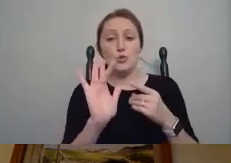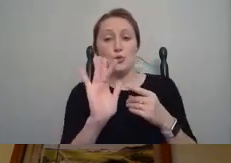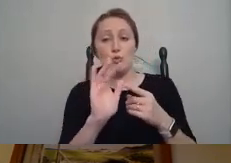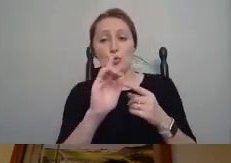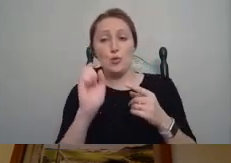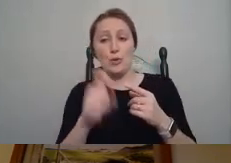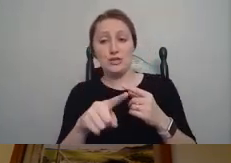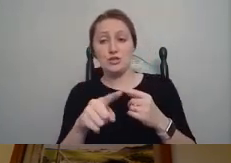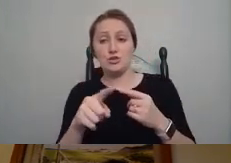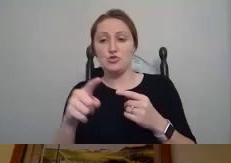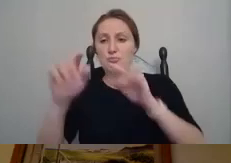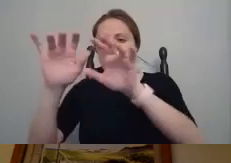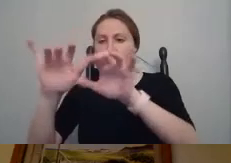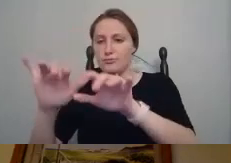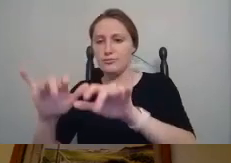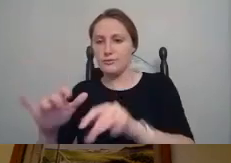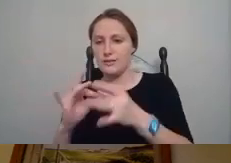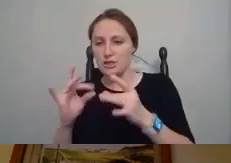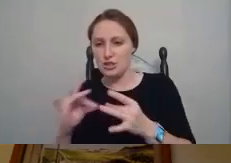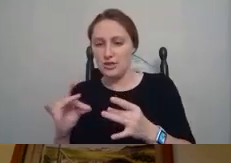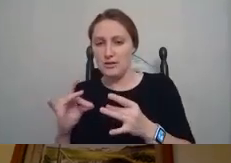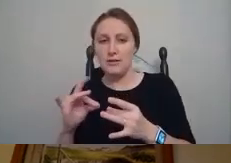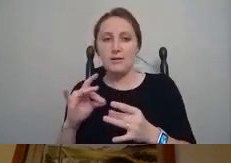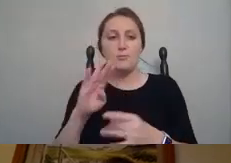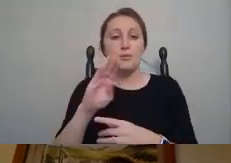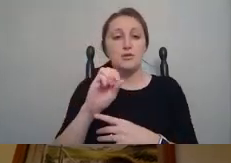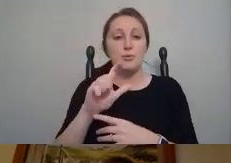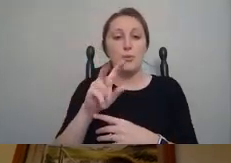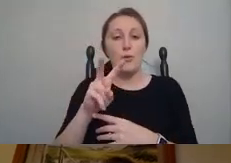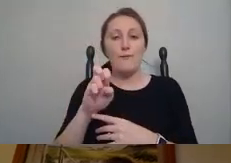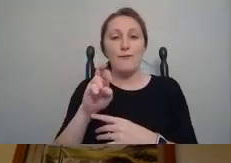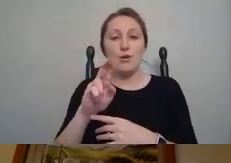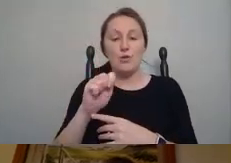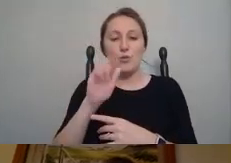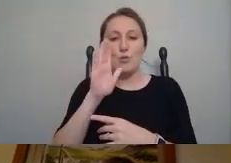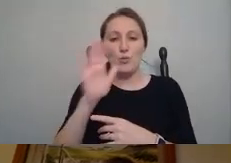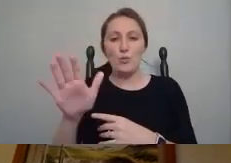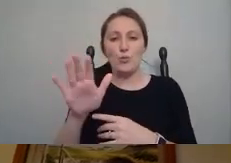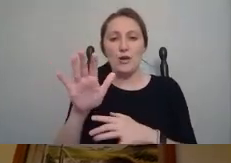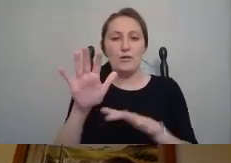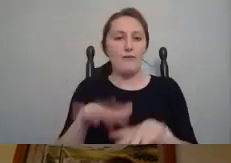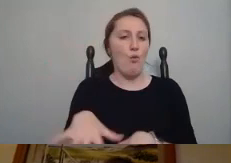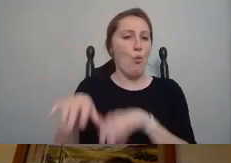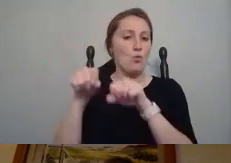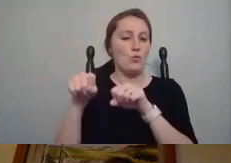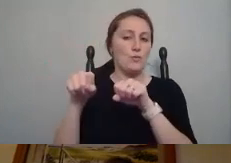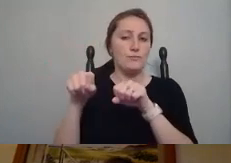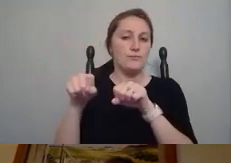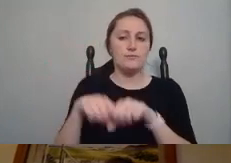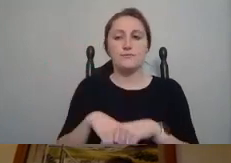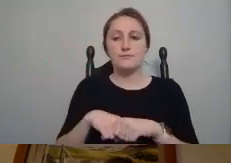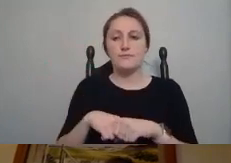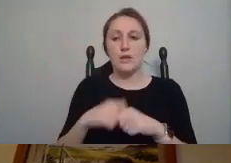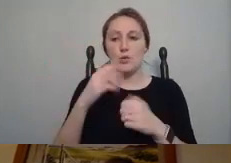on the chat. Mr. Bover is going to be our moderator, and we can